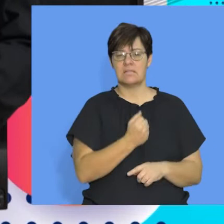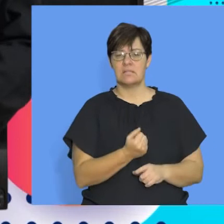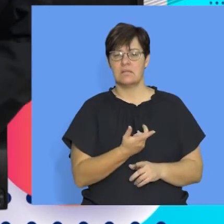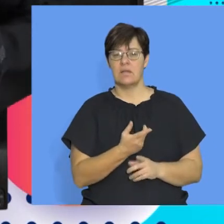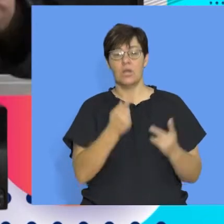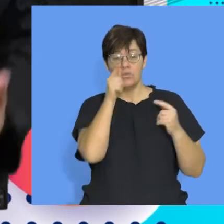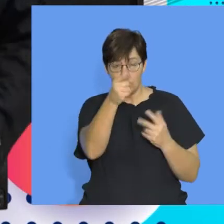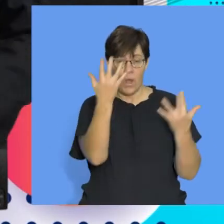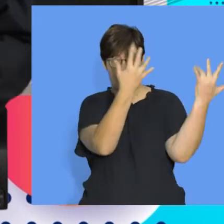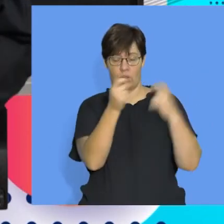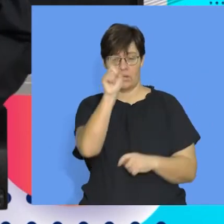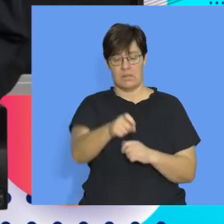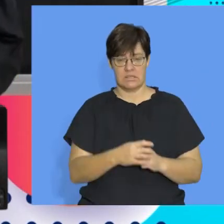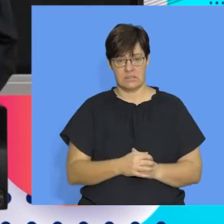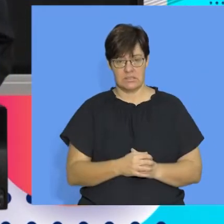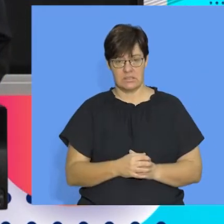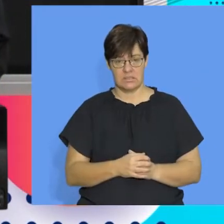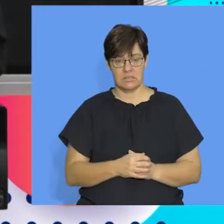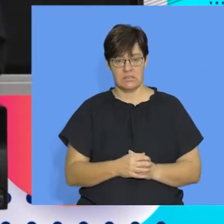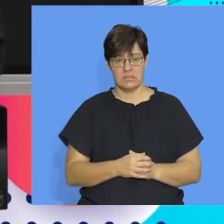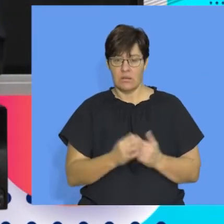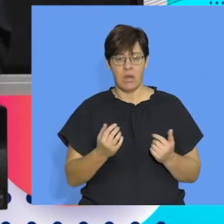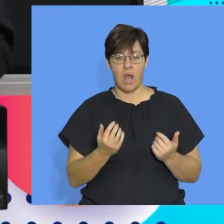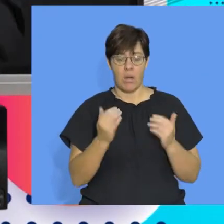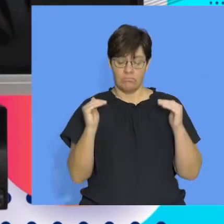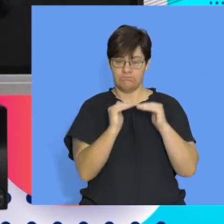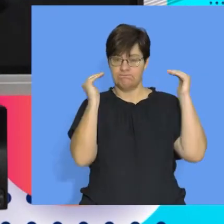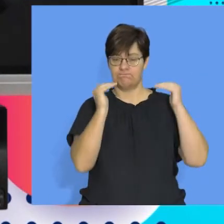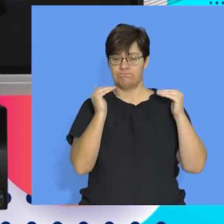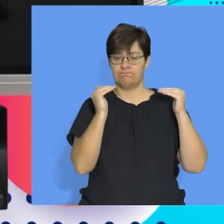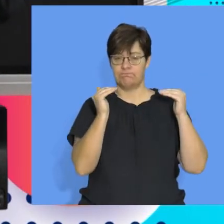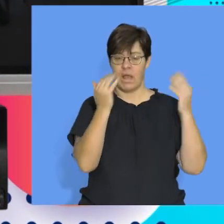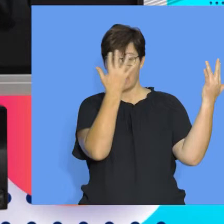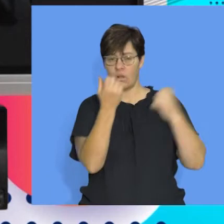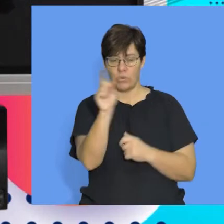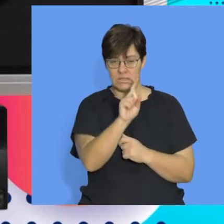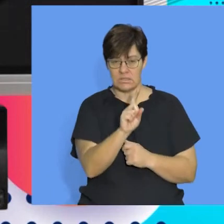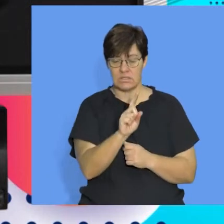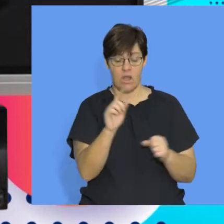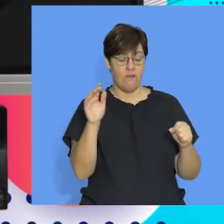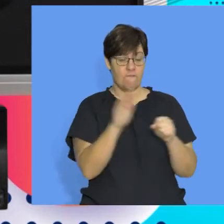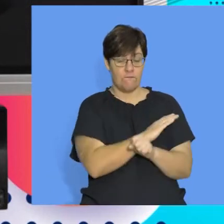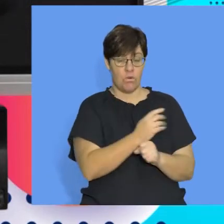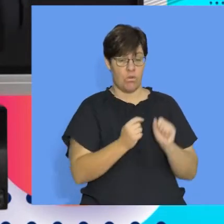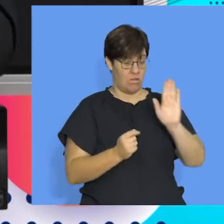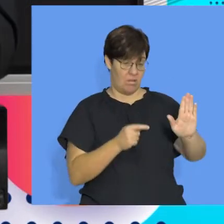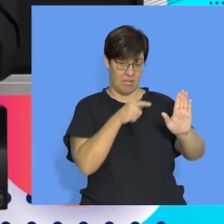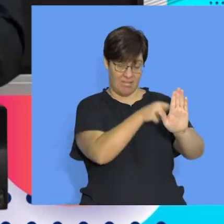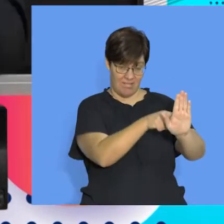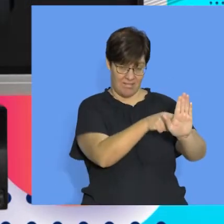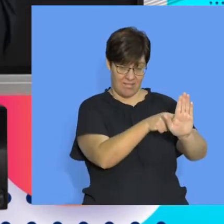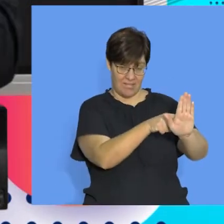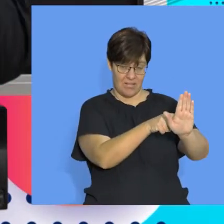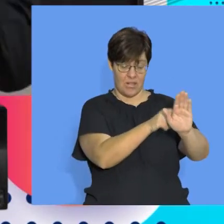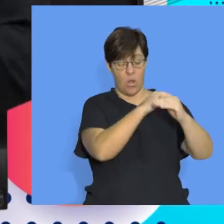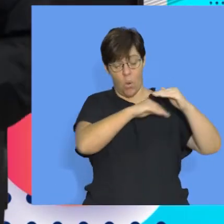point. What is the calculation for the break-even point? It is your total fixed cost in rands over